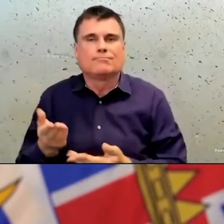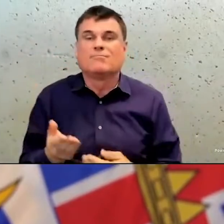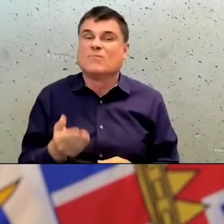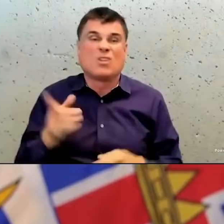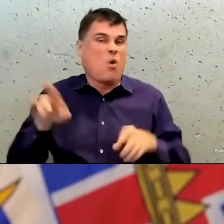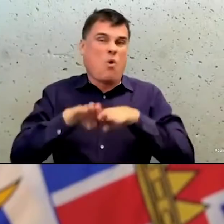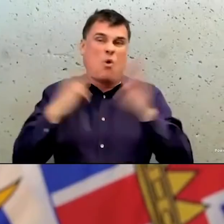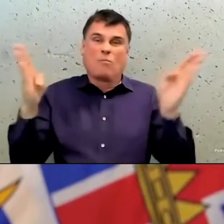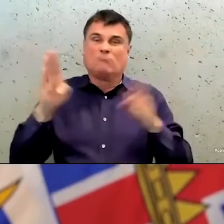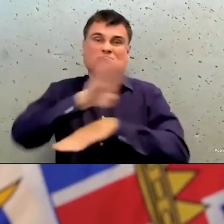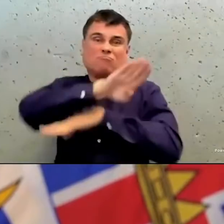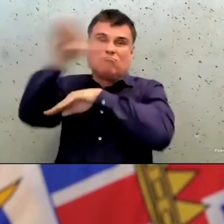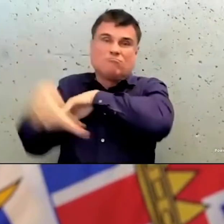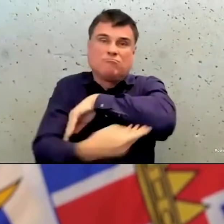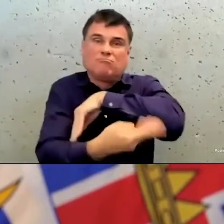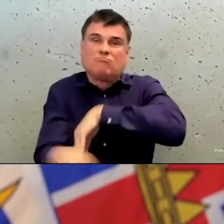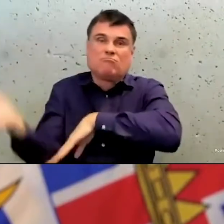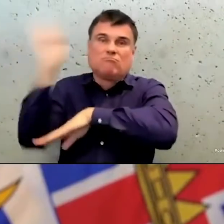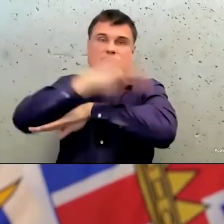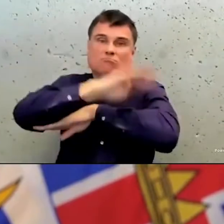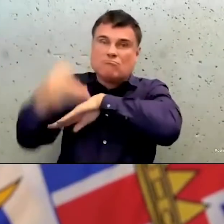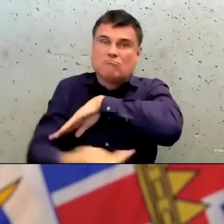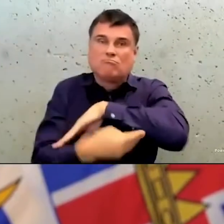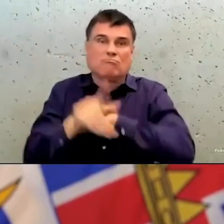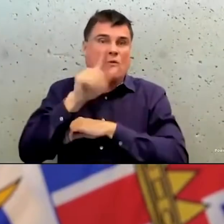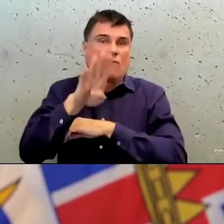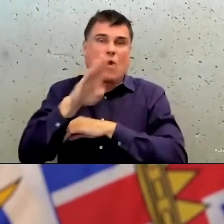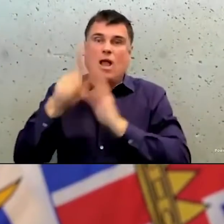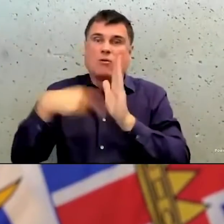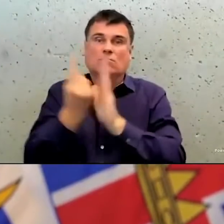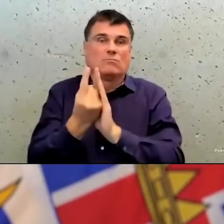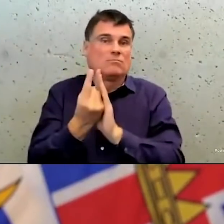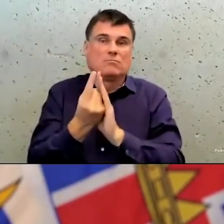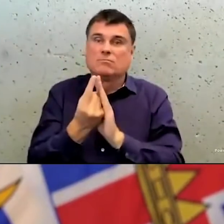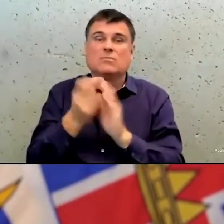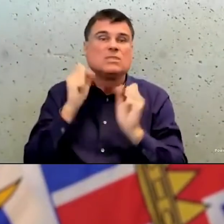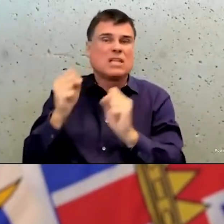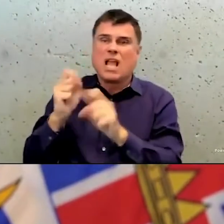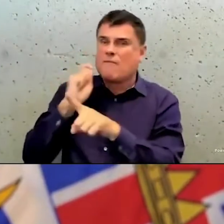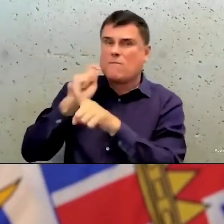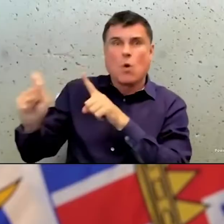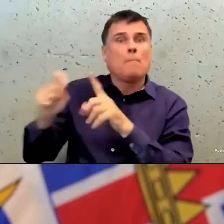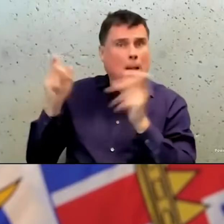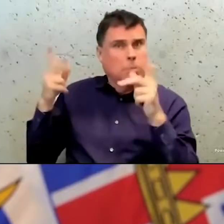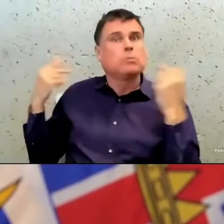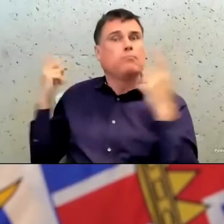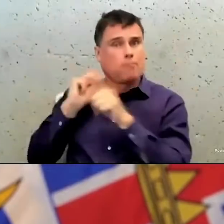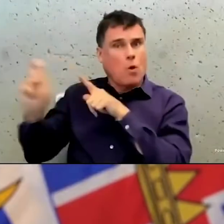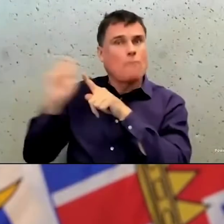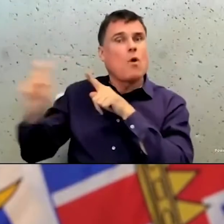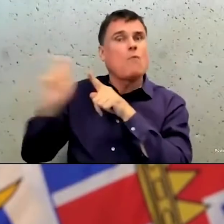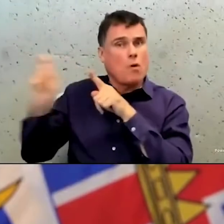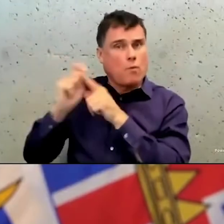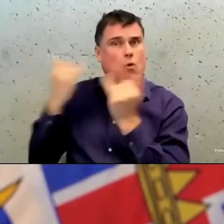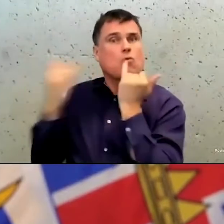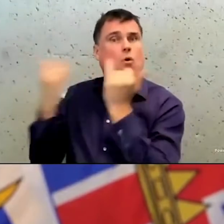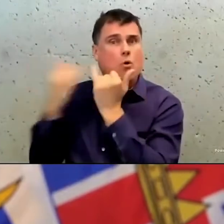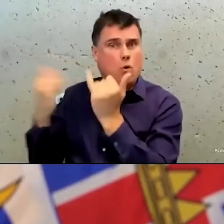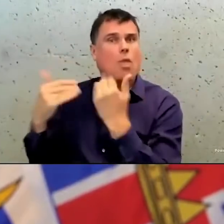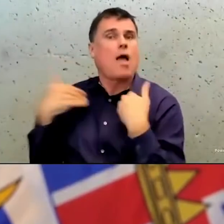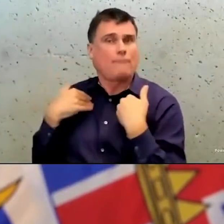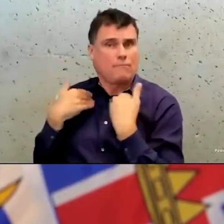I know it's been well used, and it is there for you now, too. And that, to speak to a counselor, it's